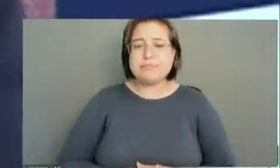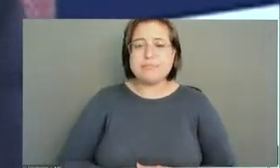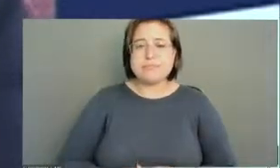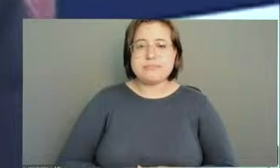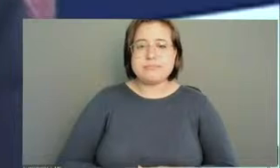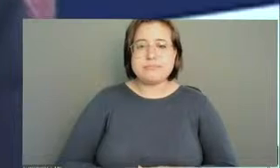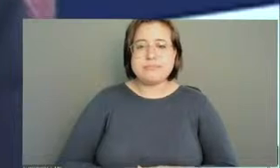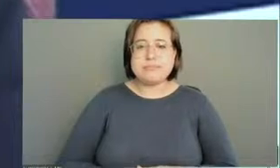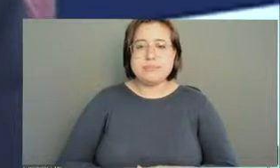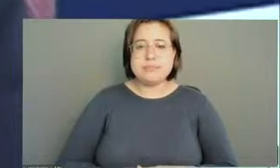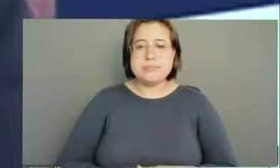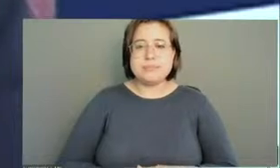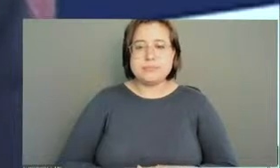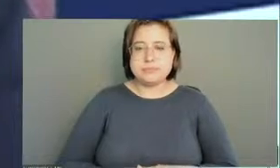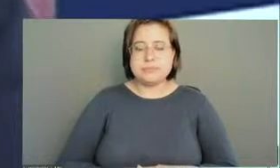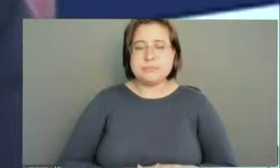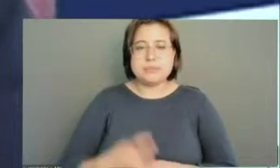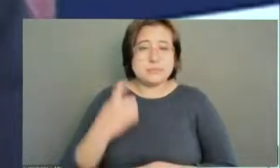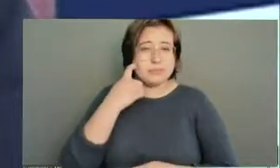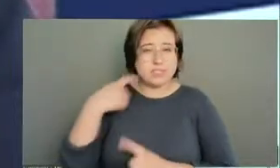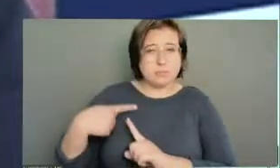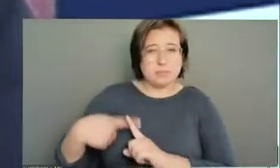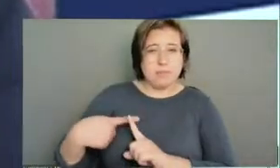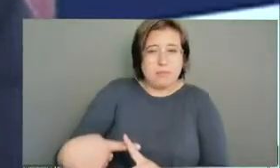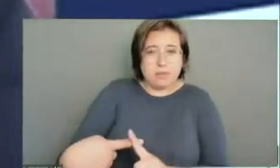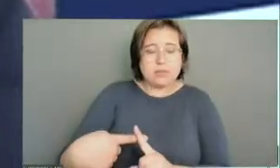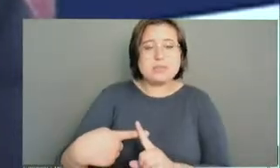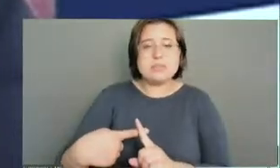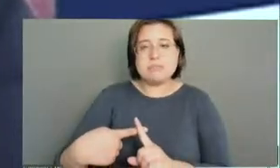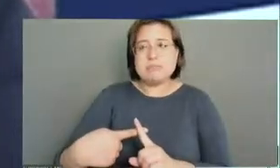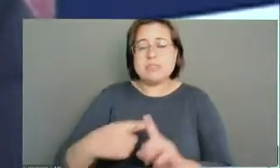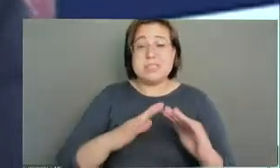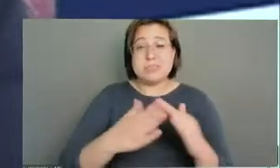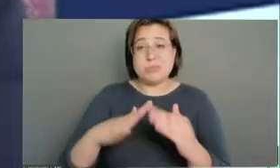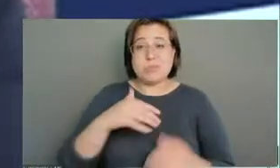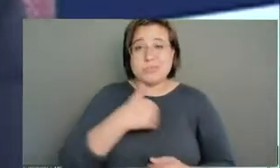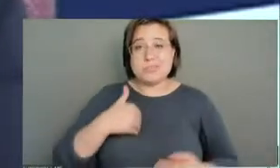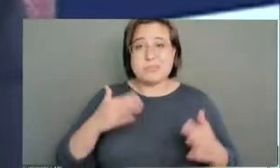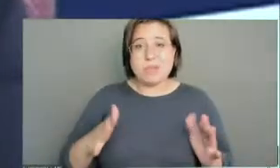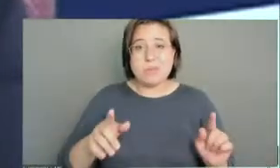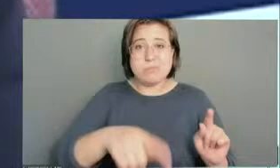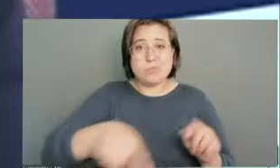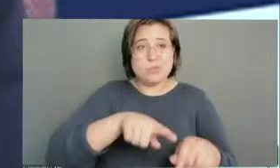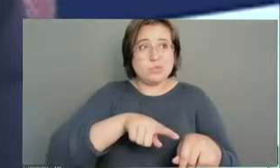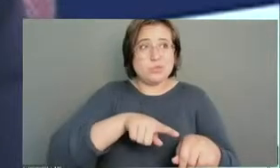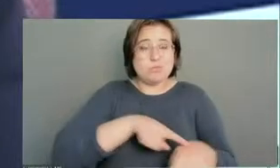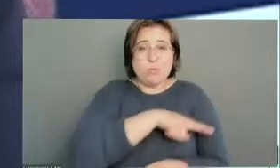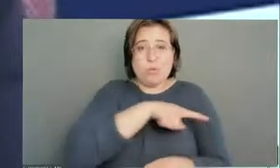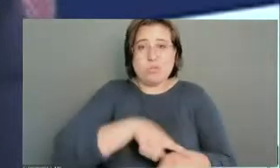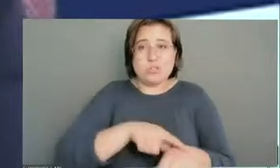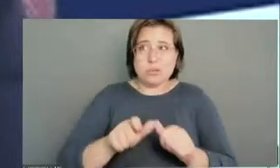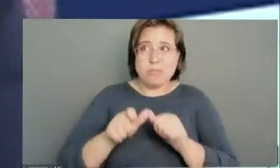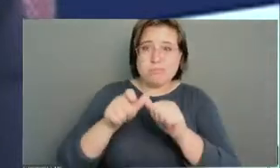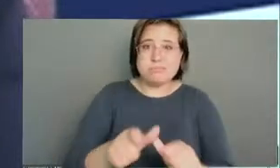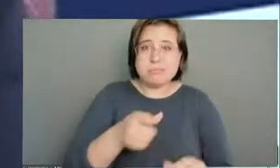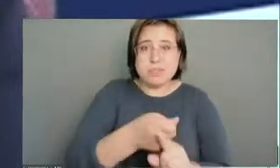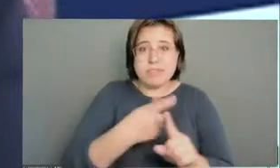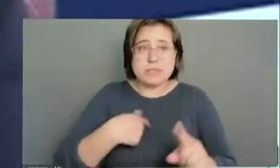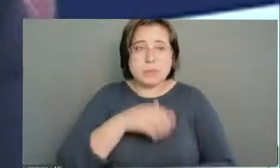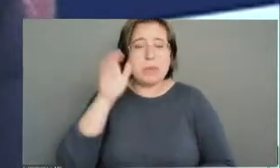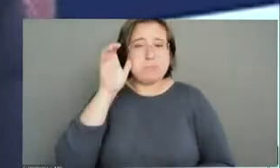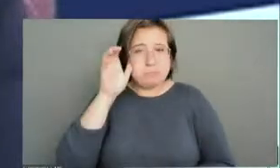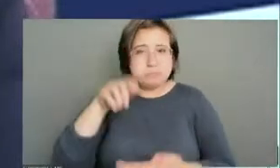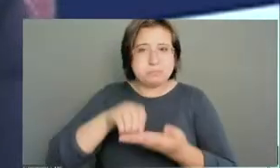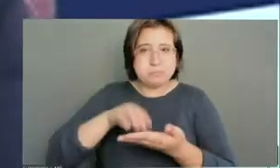In these weeks and months, we've also been listening to and learning from community members about the long-term effects of COVID-19 on their lives.